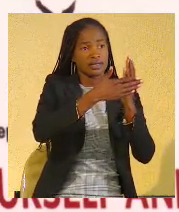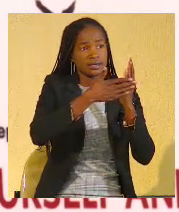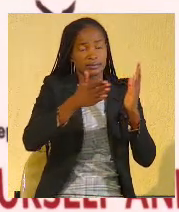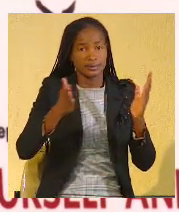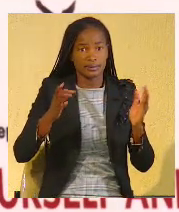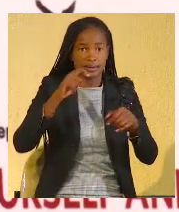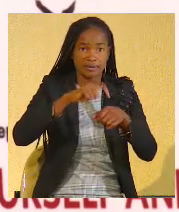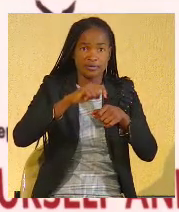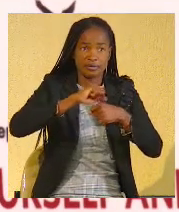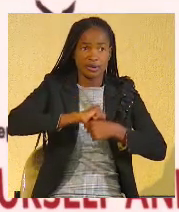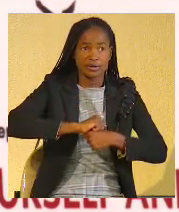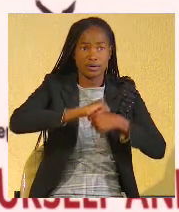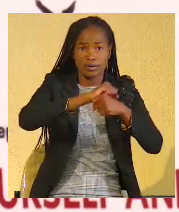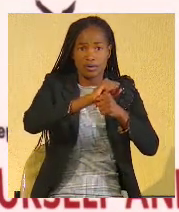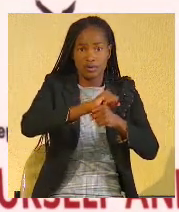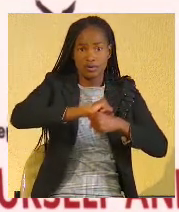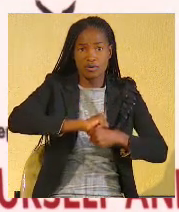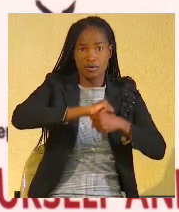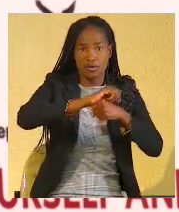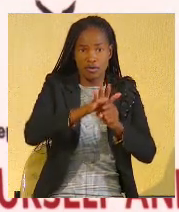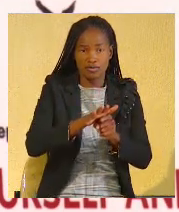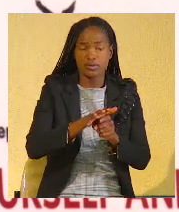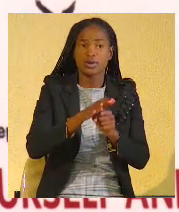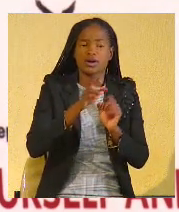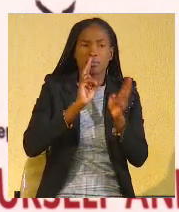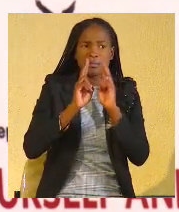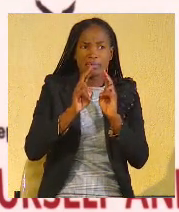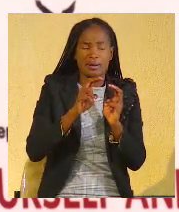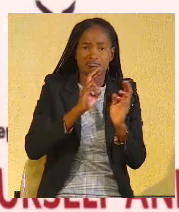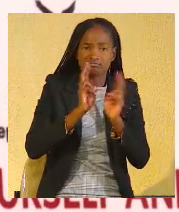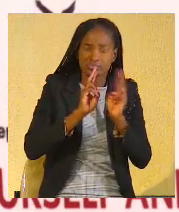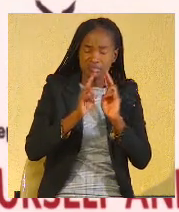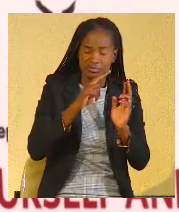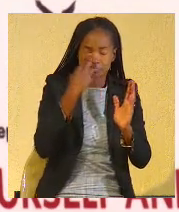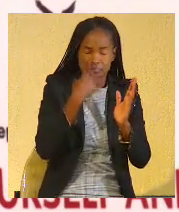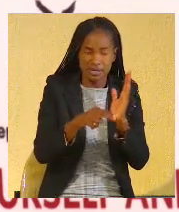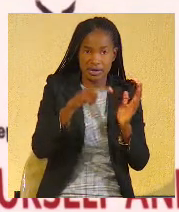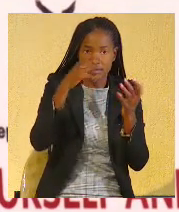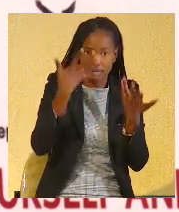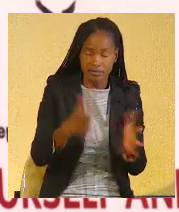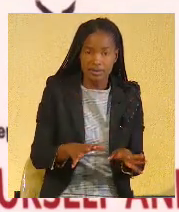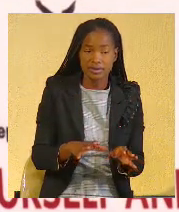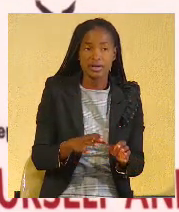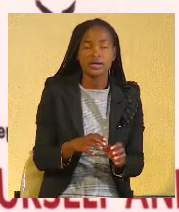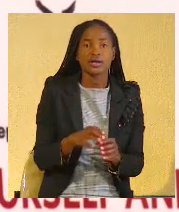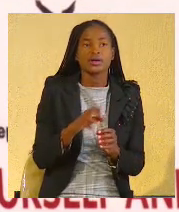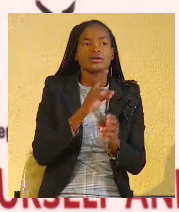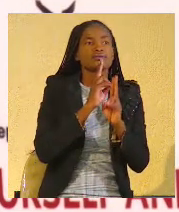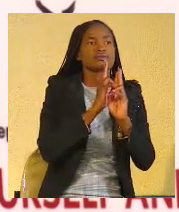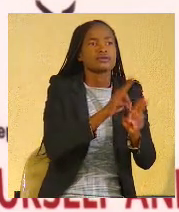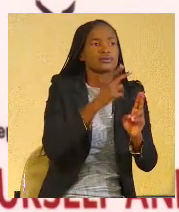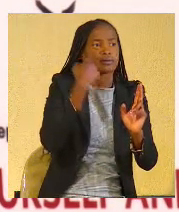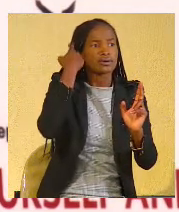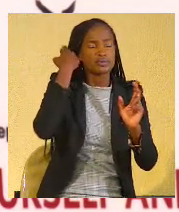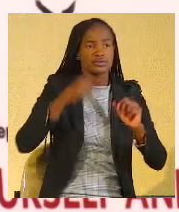finalized and gazetted for implementation. And Cabinet directed the Ministries of Health and